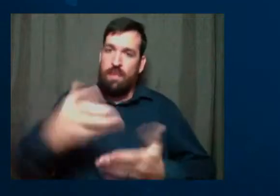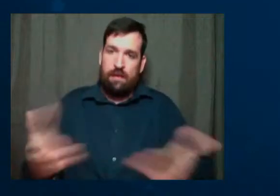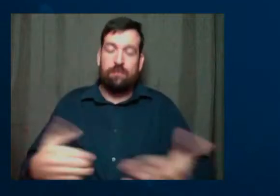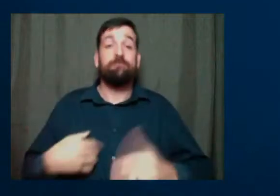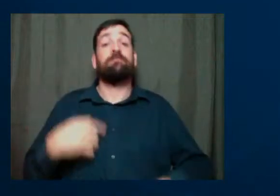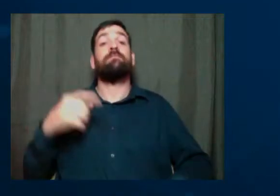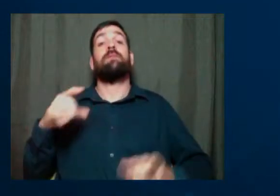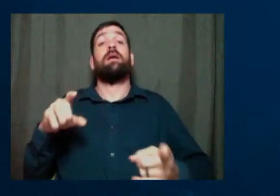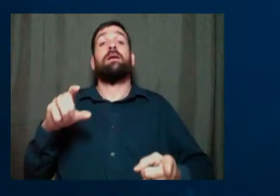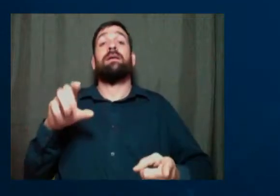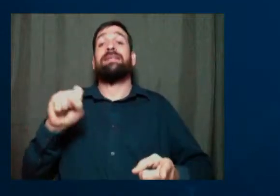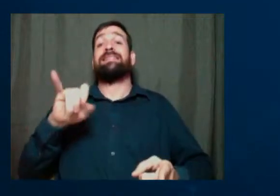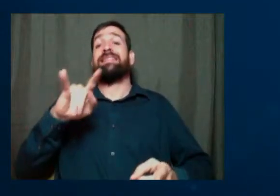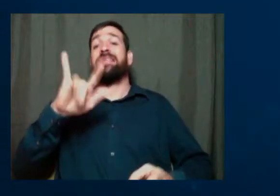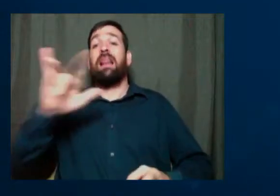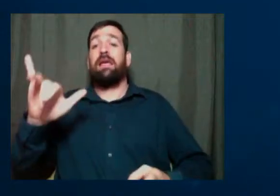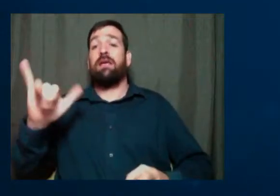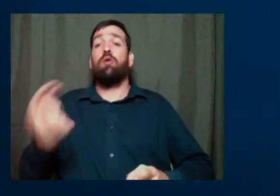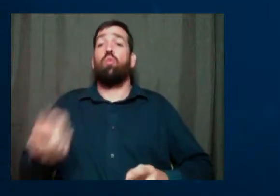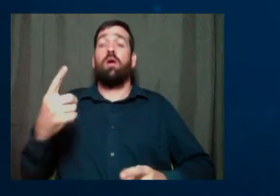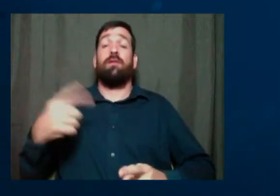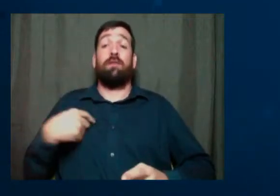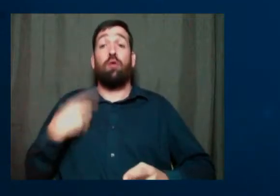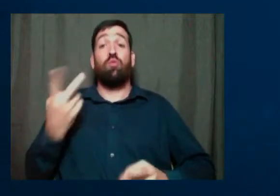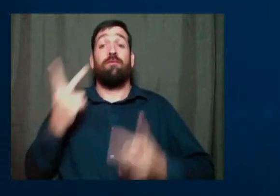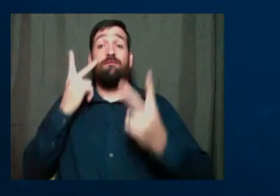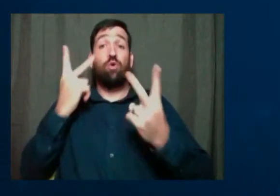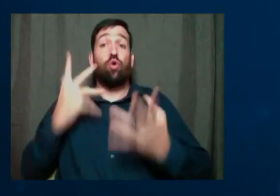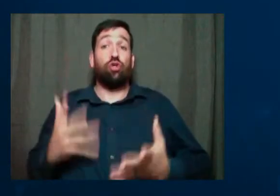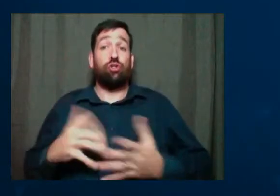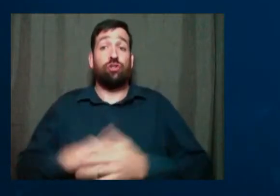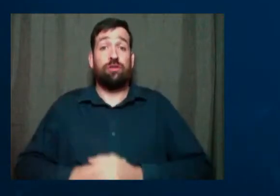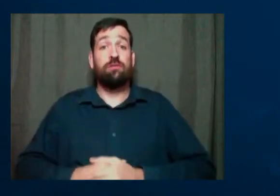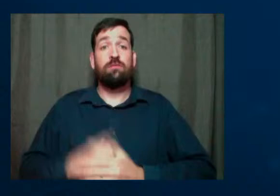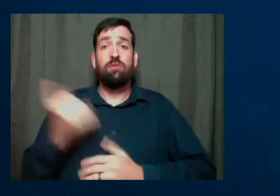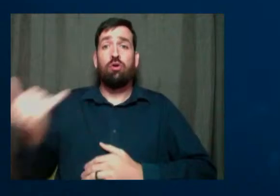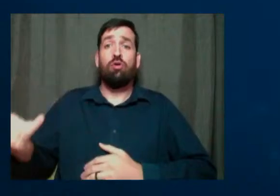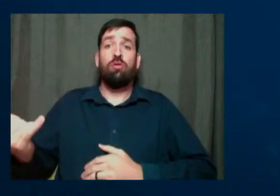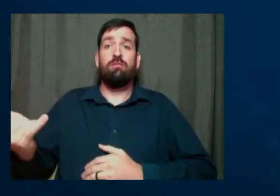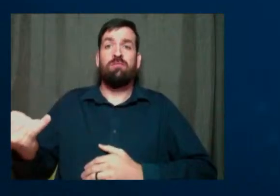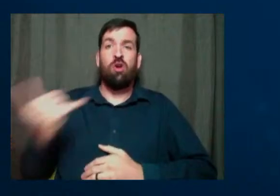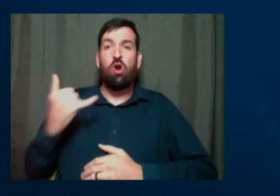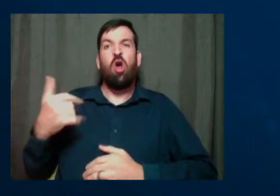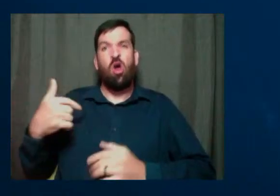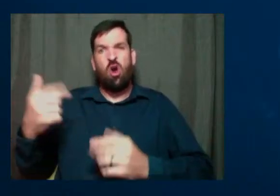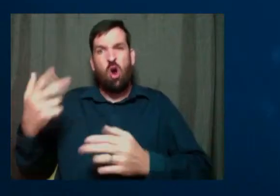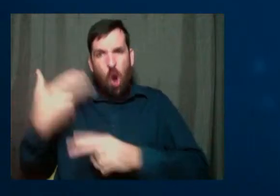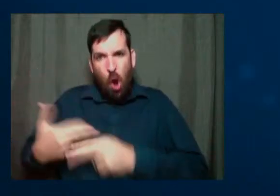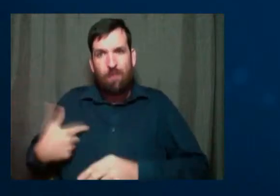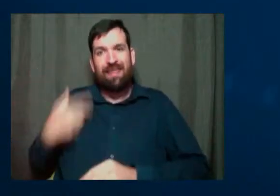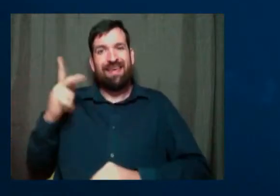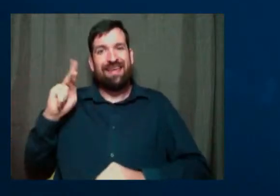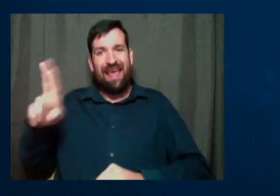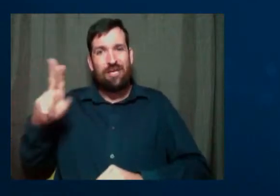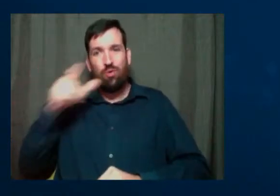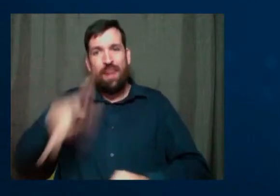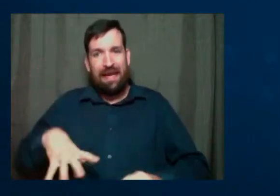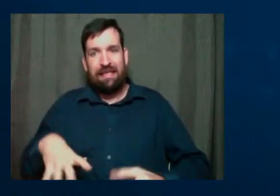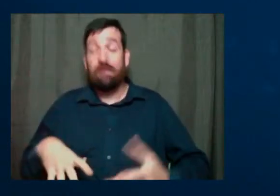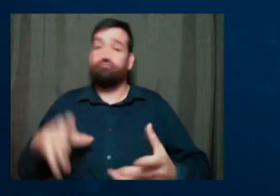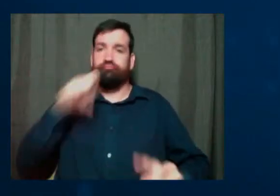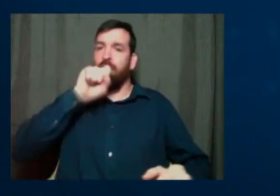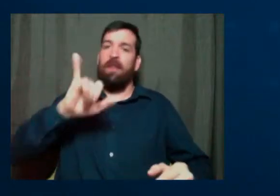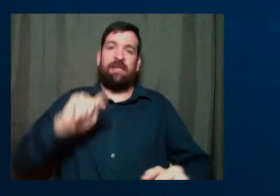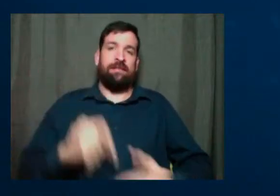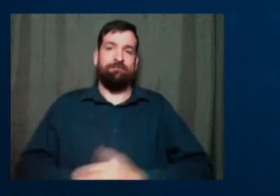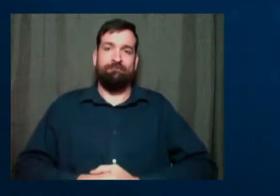Cicely. She is one of our faithful viewers. Awesome. She called me the KU lady. I said, I'll take it. I've been called lots of things. I love being called the KU lady. That's